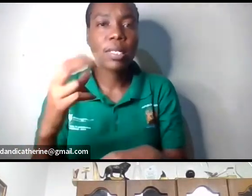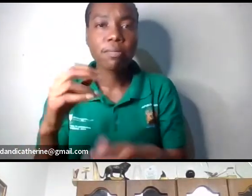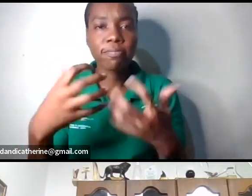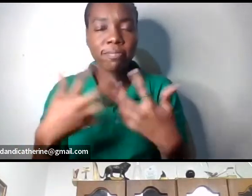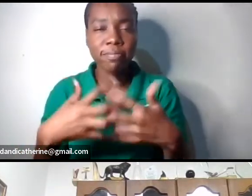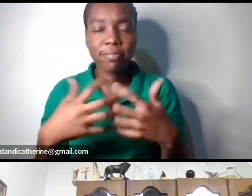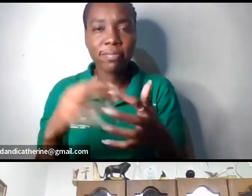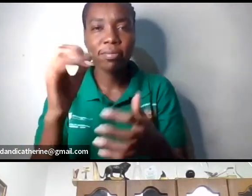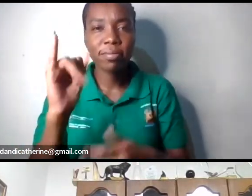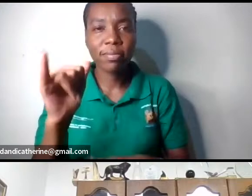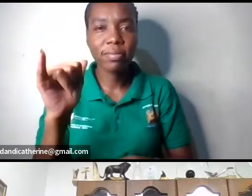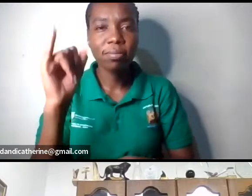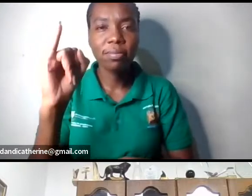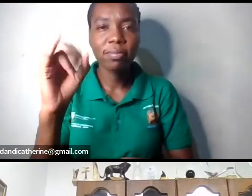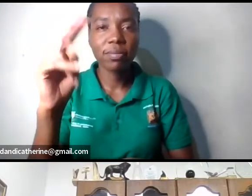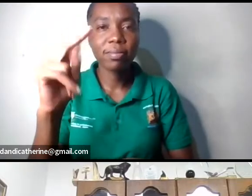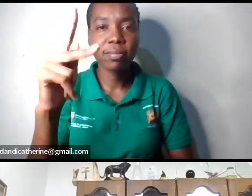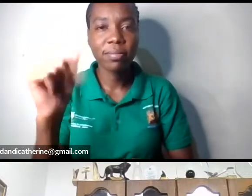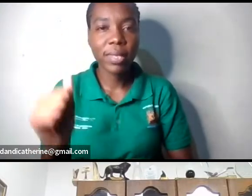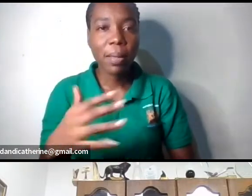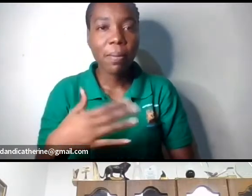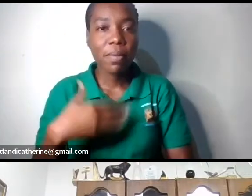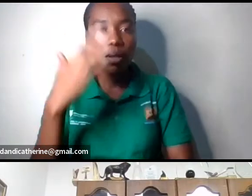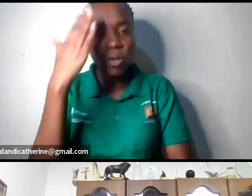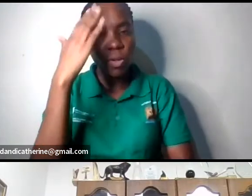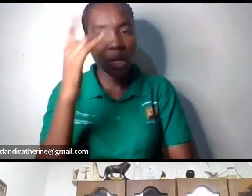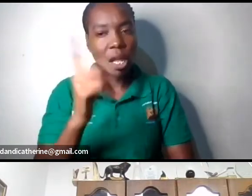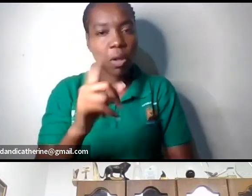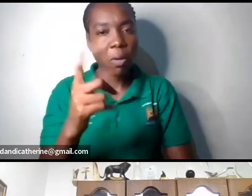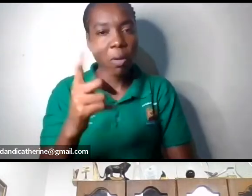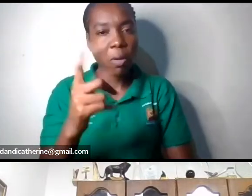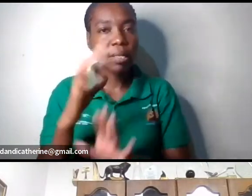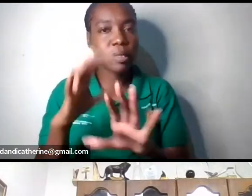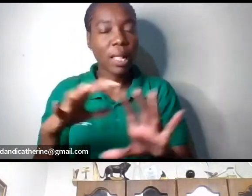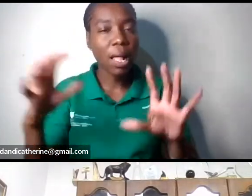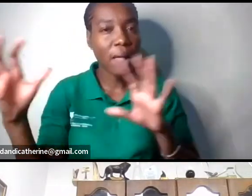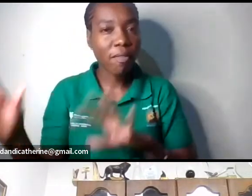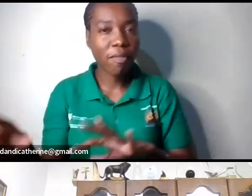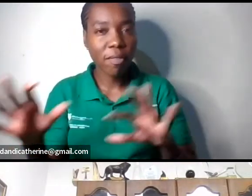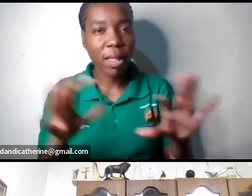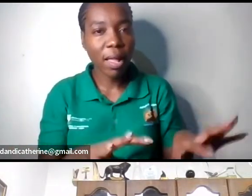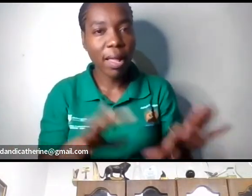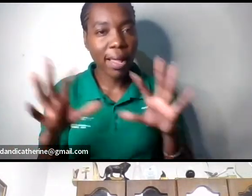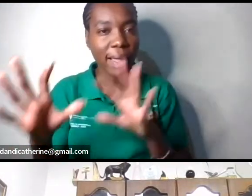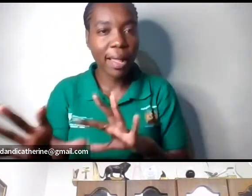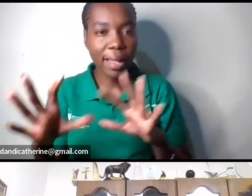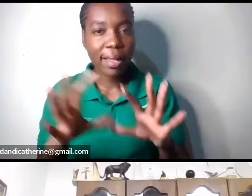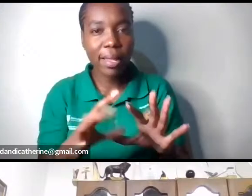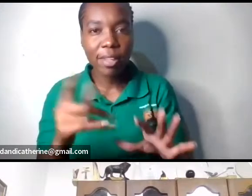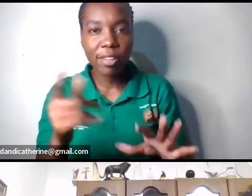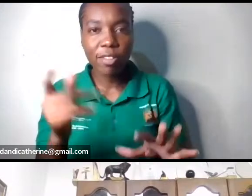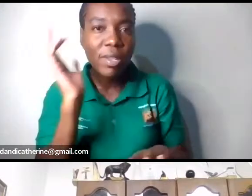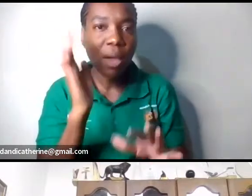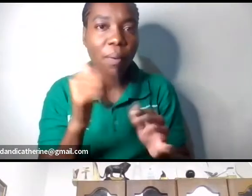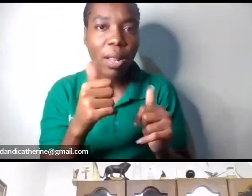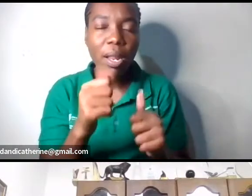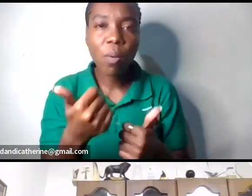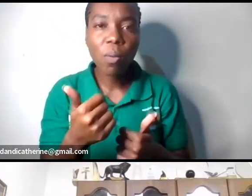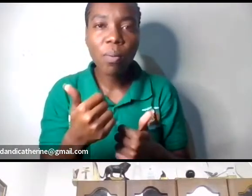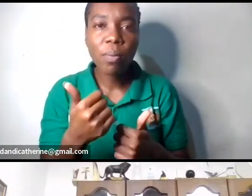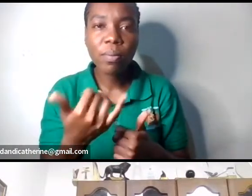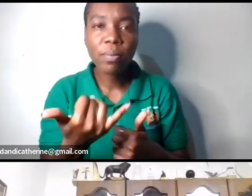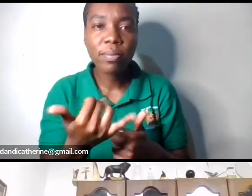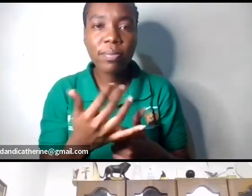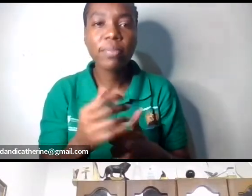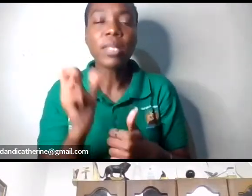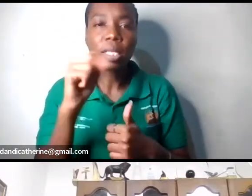your internet is much better. I know Nairobi, we are suffering because of the undersea Can you hear me now? Yes, I can hear